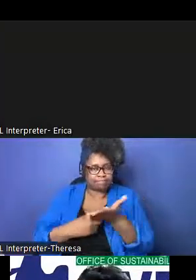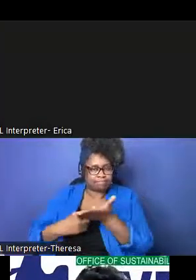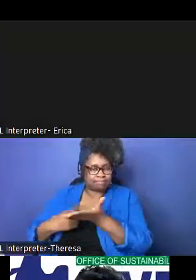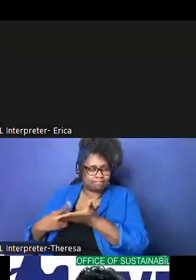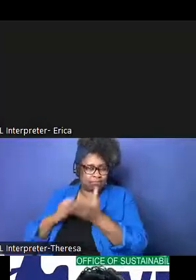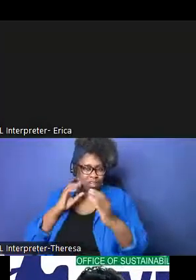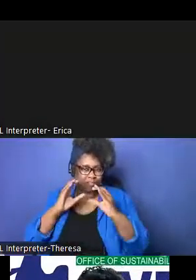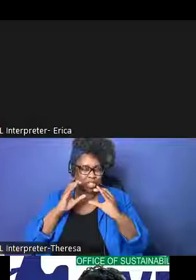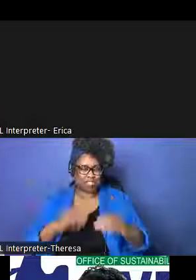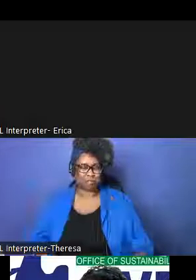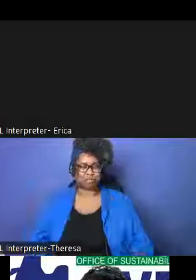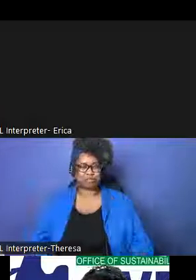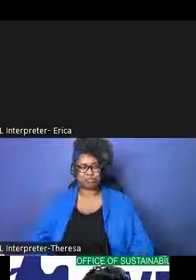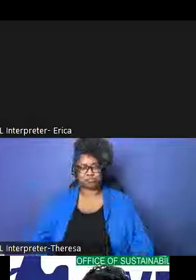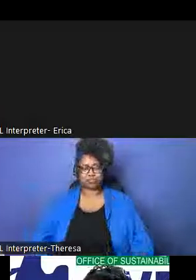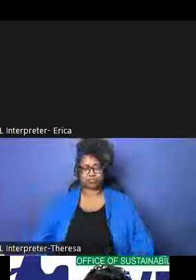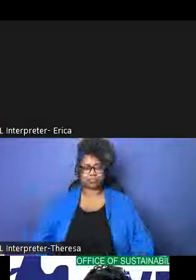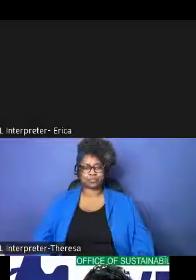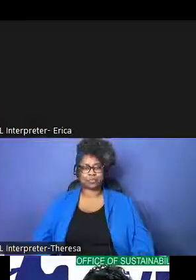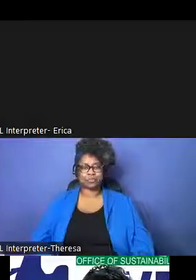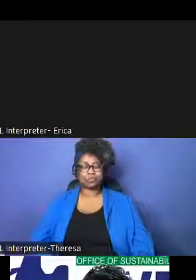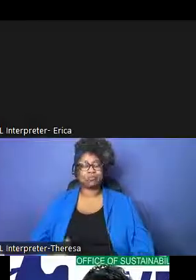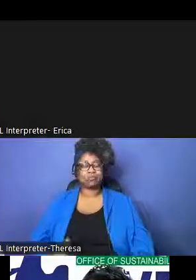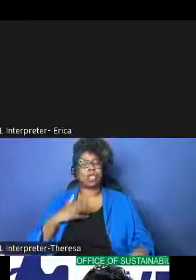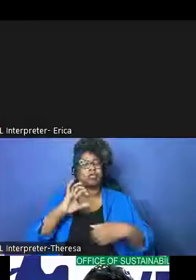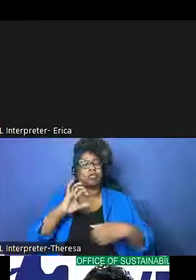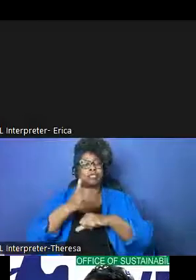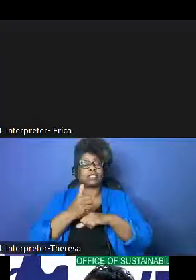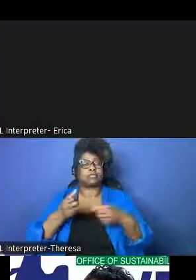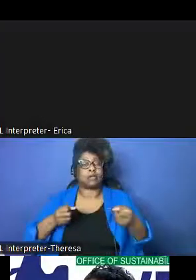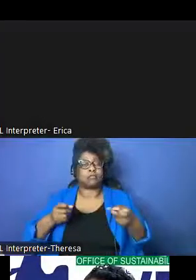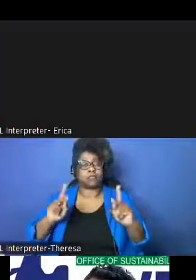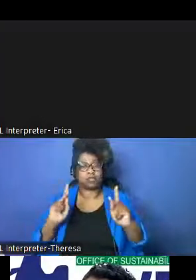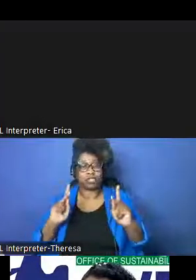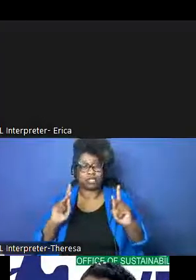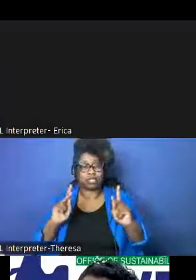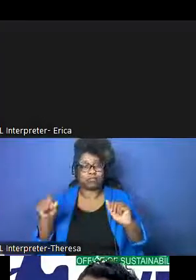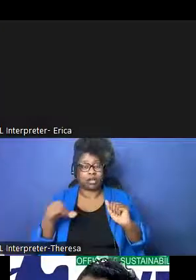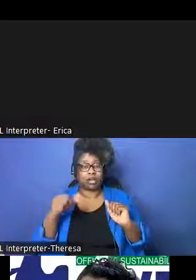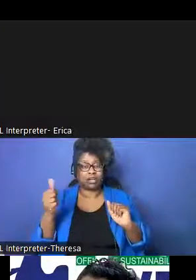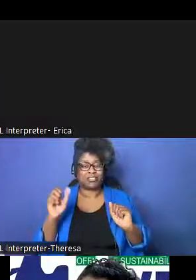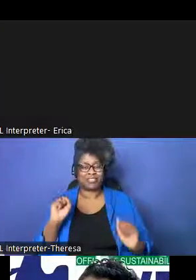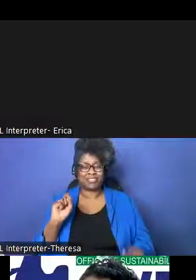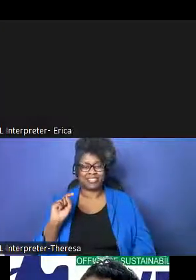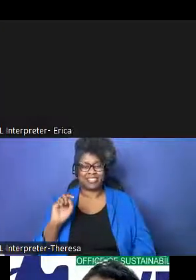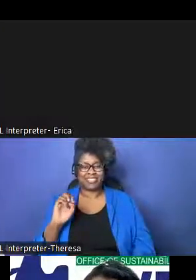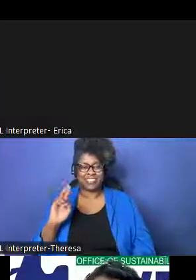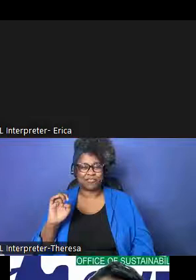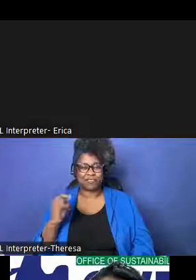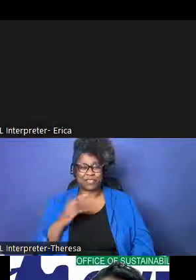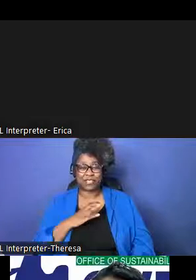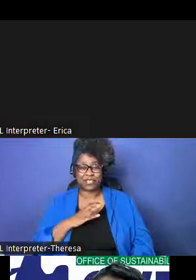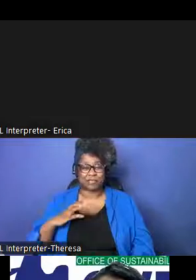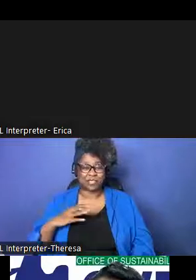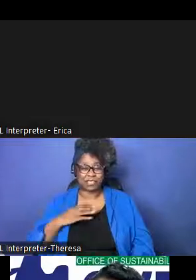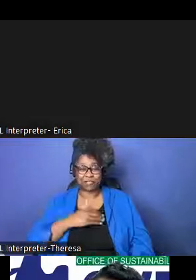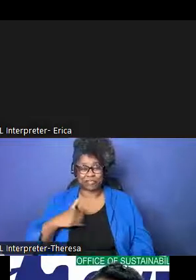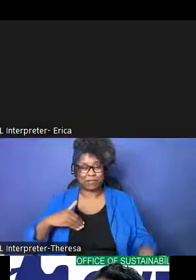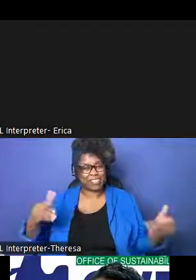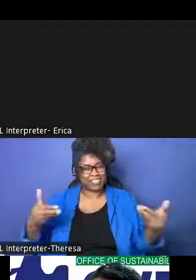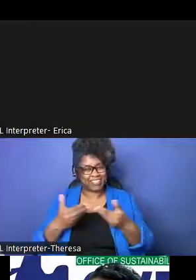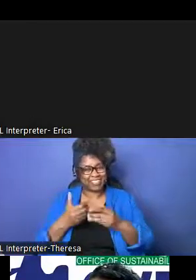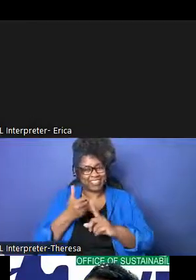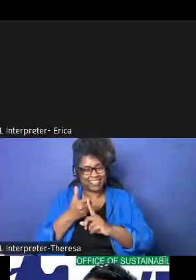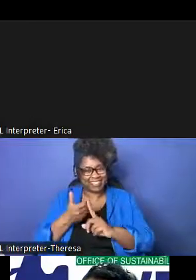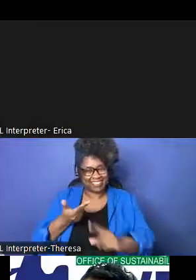conversation. With that, I want to create an opportunity for our other steering committee members to introduce themselves. I'll start